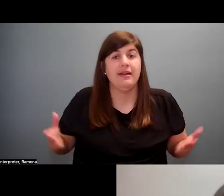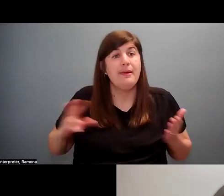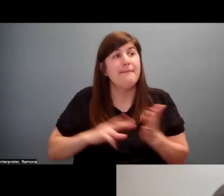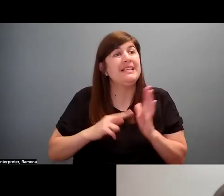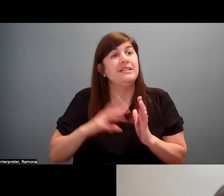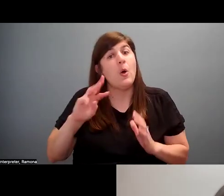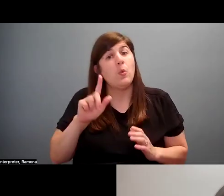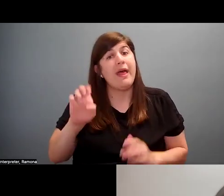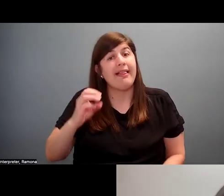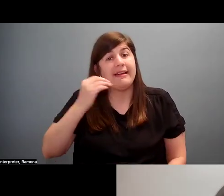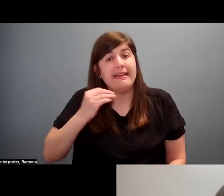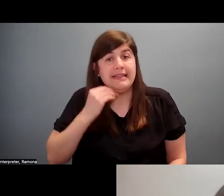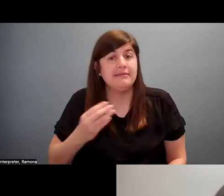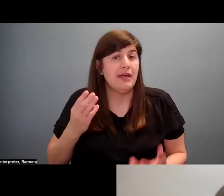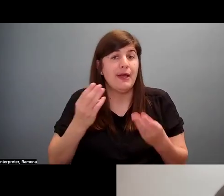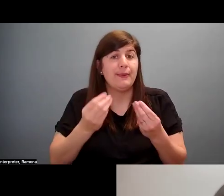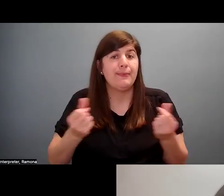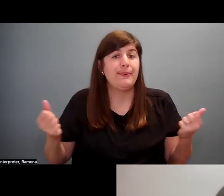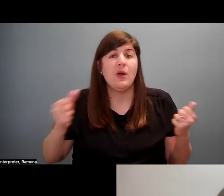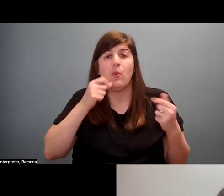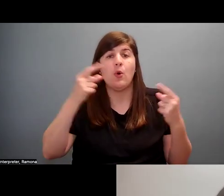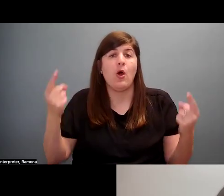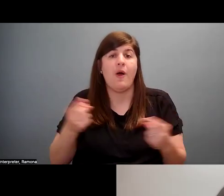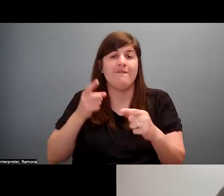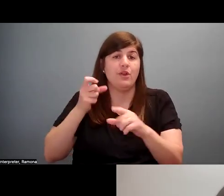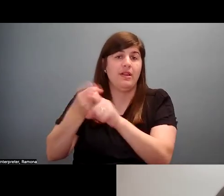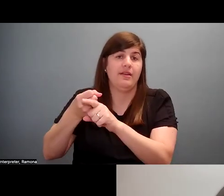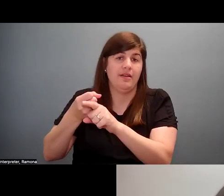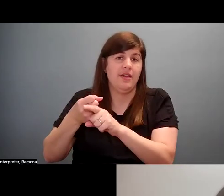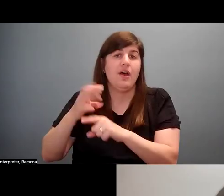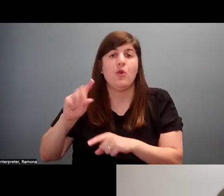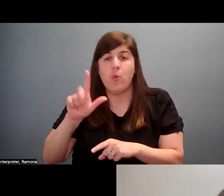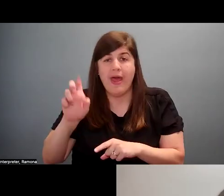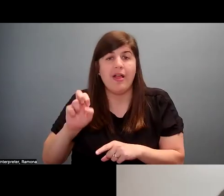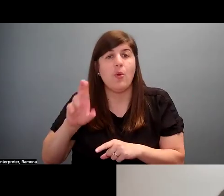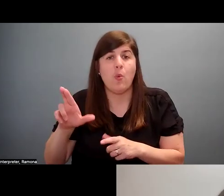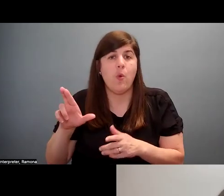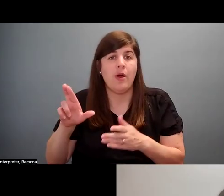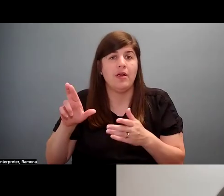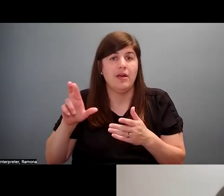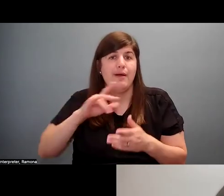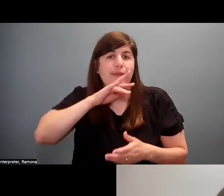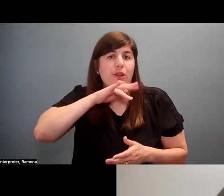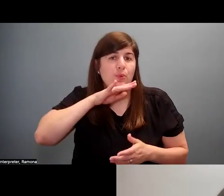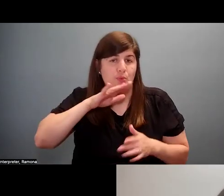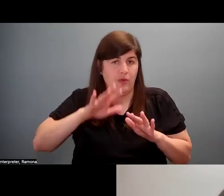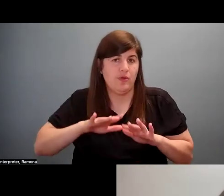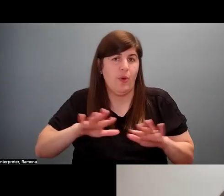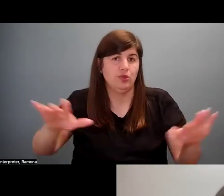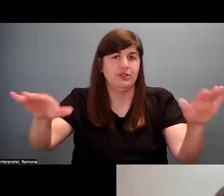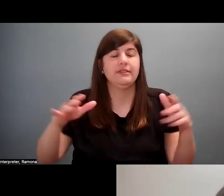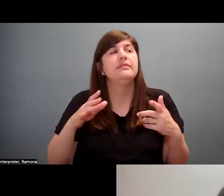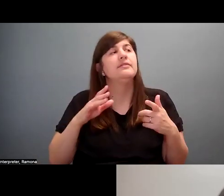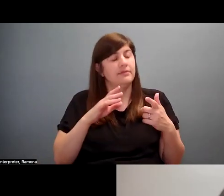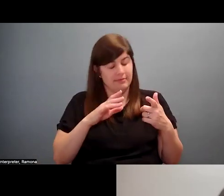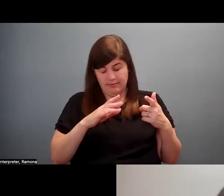just degrade and it wouldn't be harmful to the whale or further pollute the ocean. Yeah. How big are these robots?